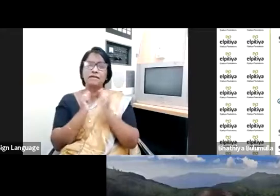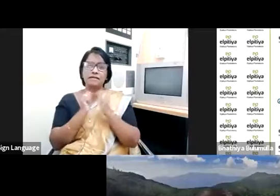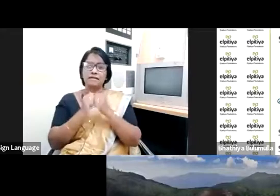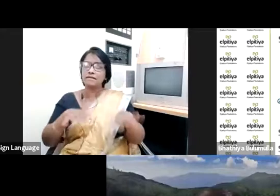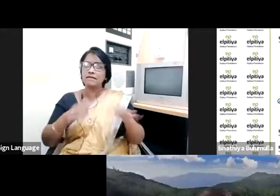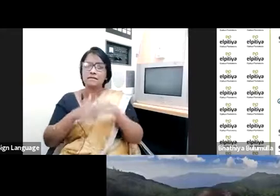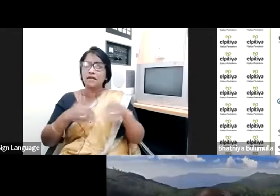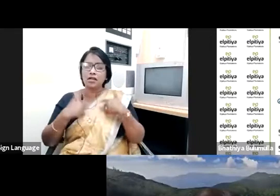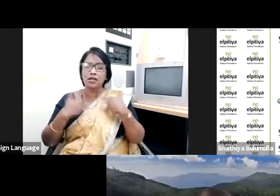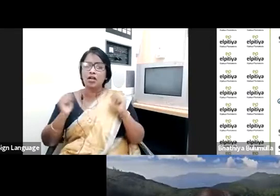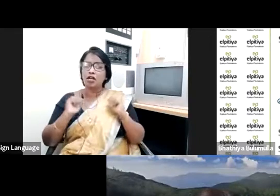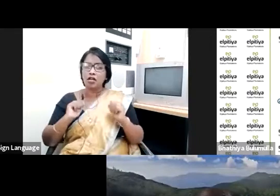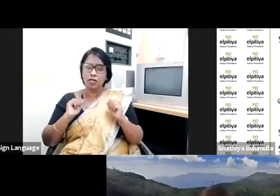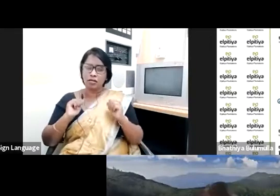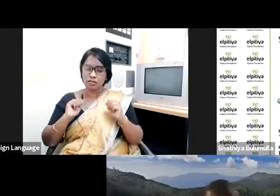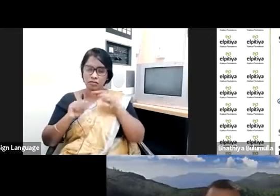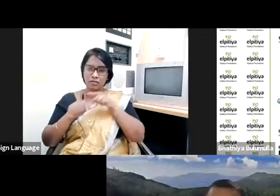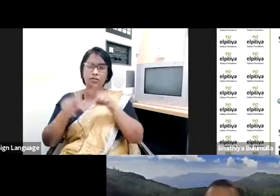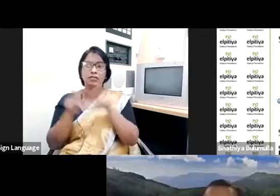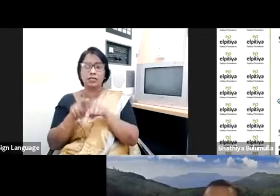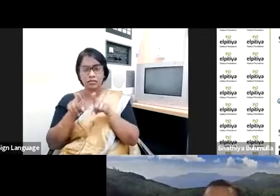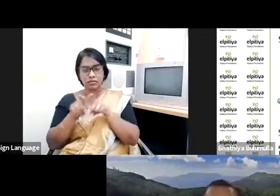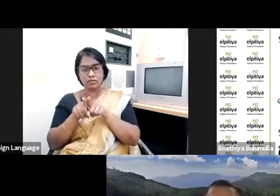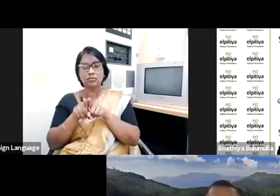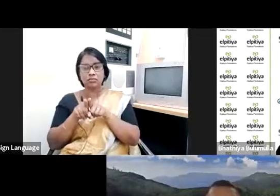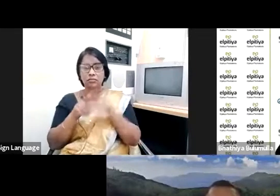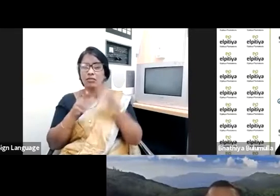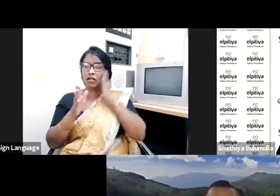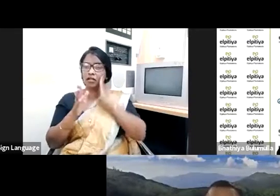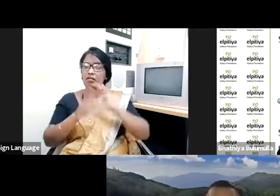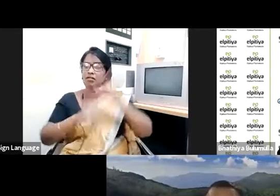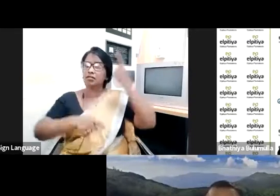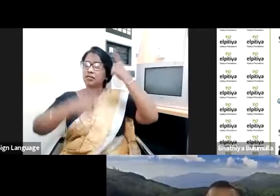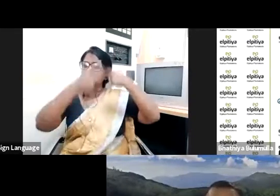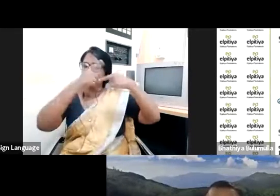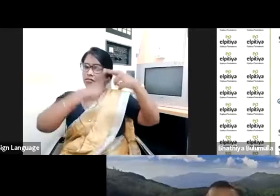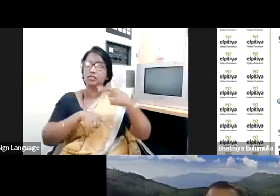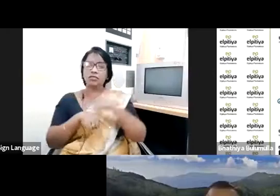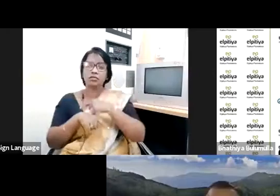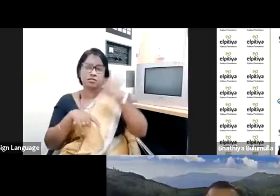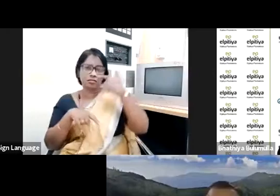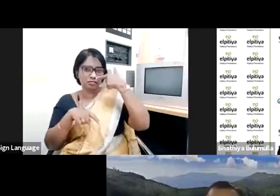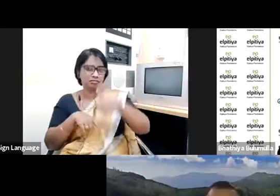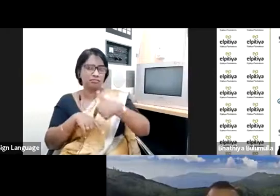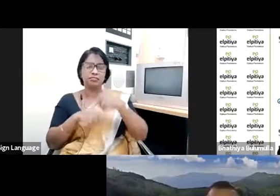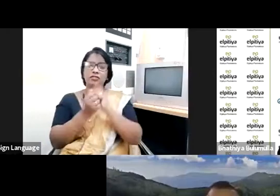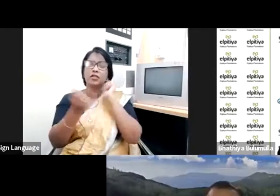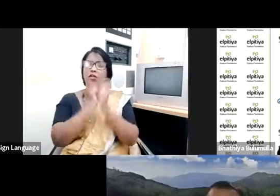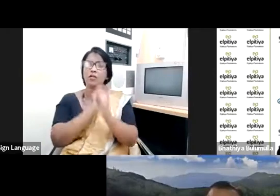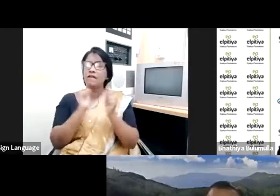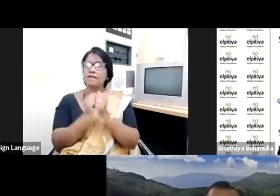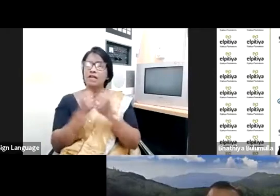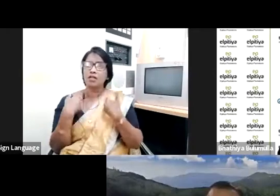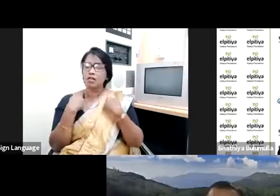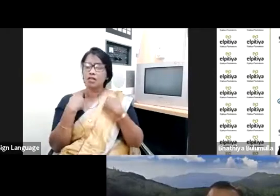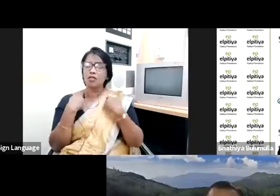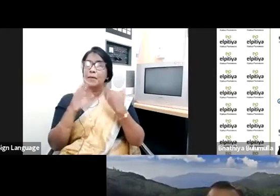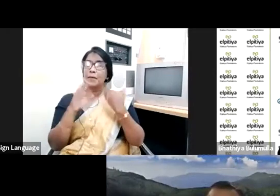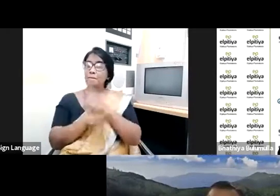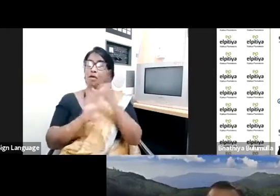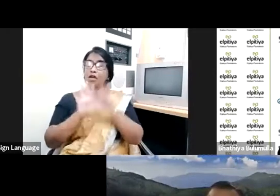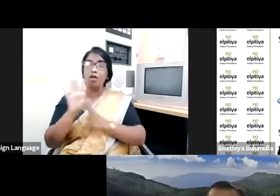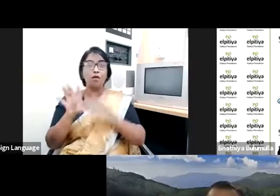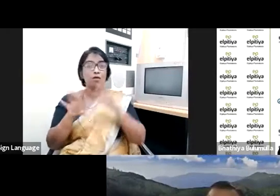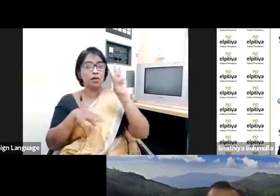use, even though everyone has known for the last 34 years that we should have